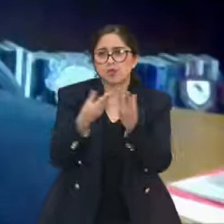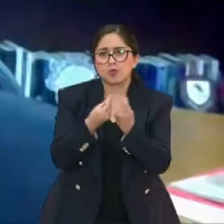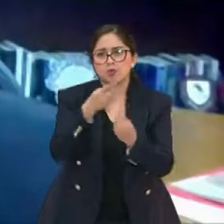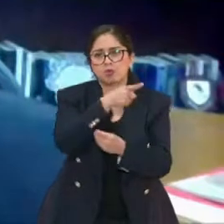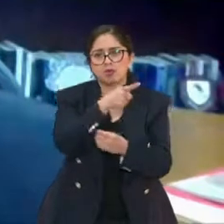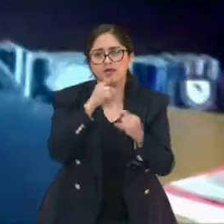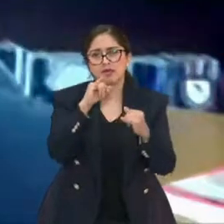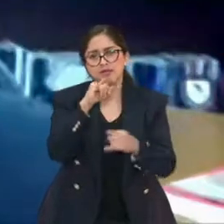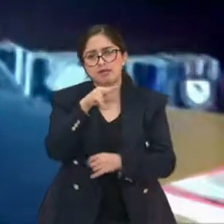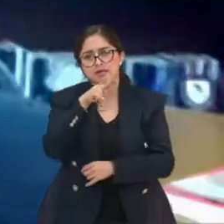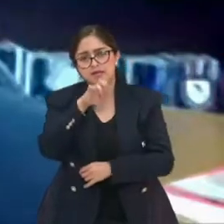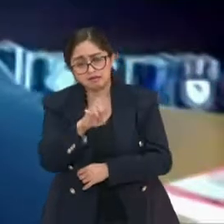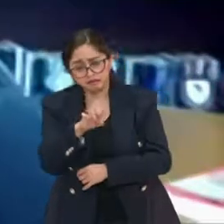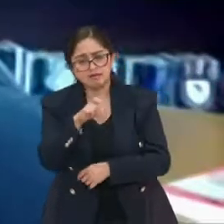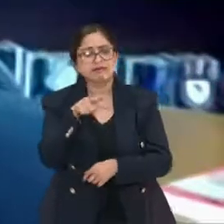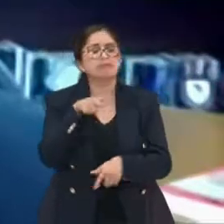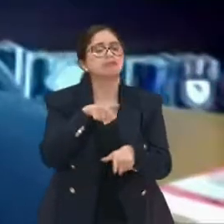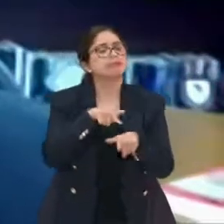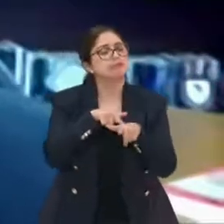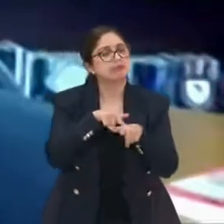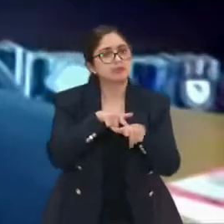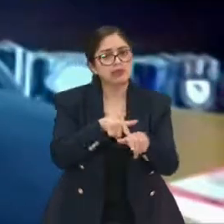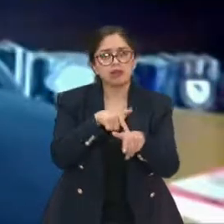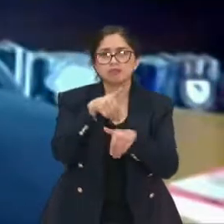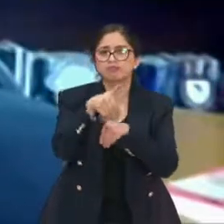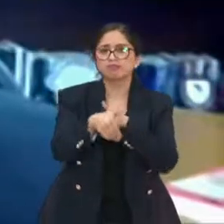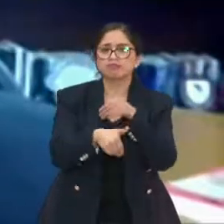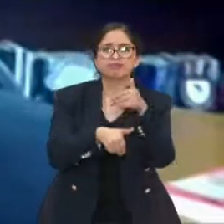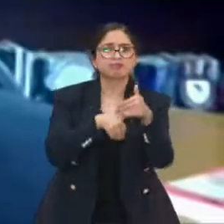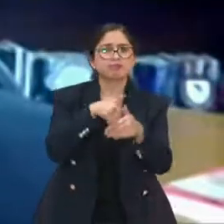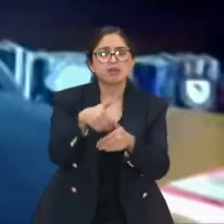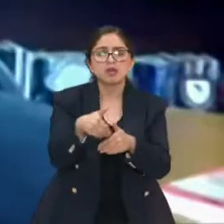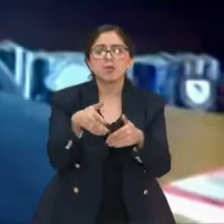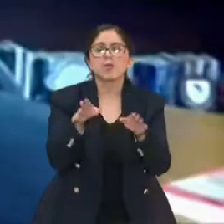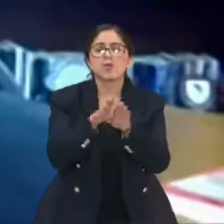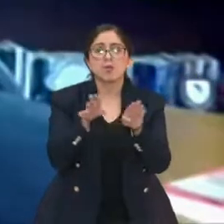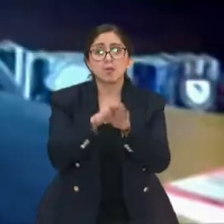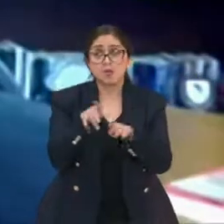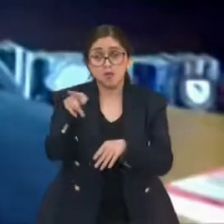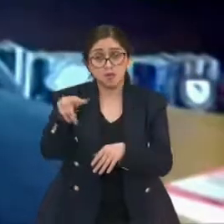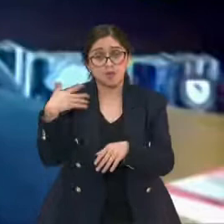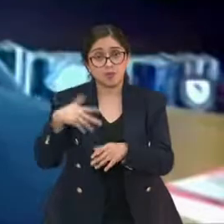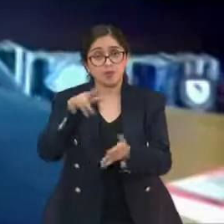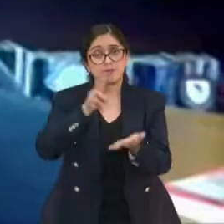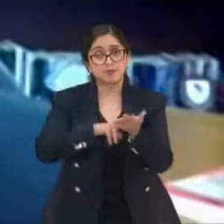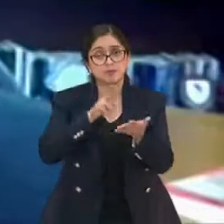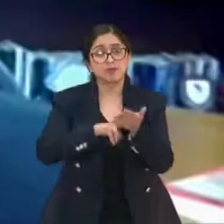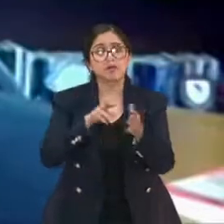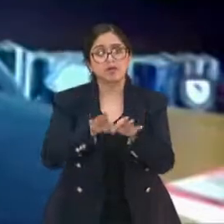Mexico, that the National Electoral Institute